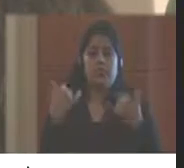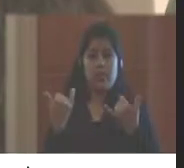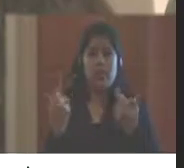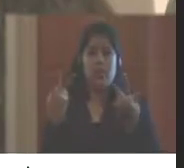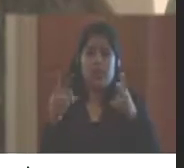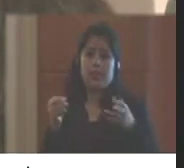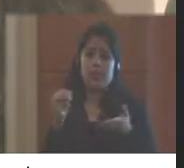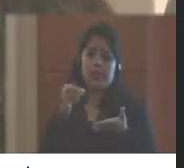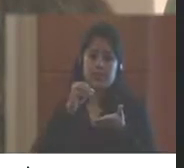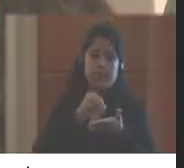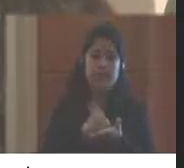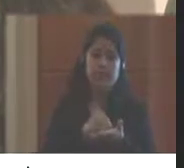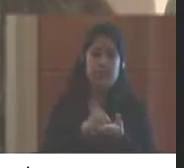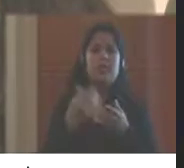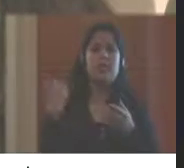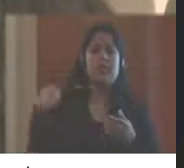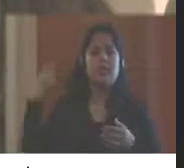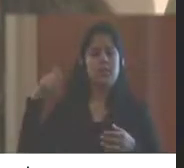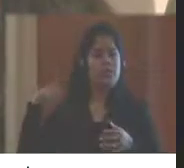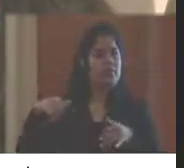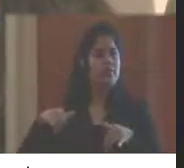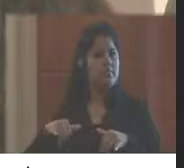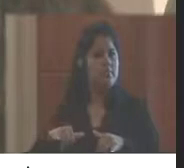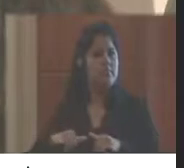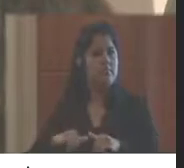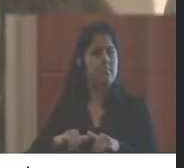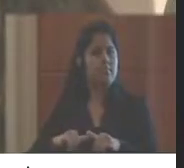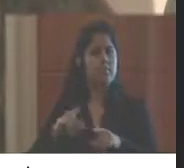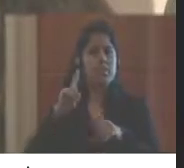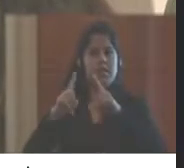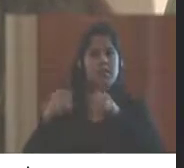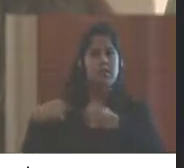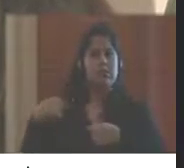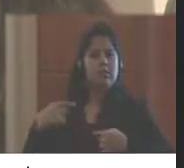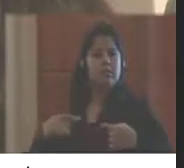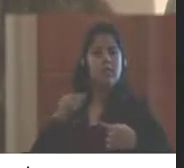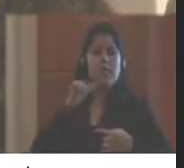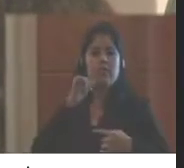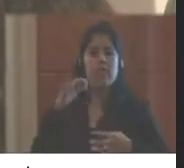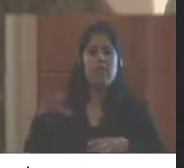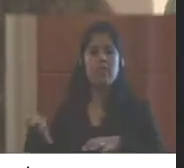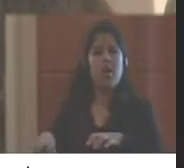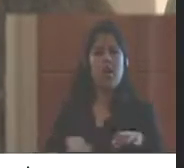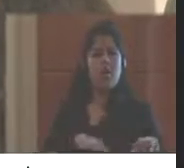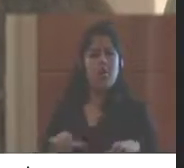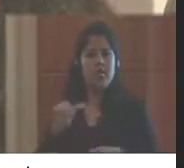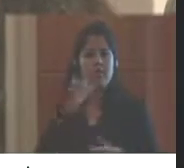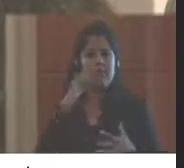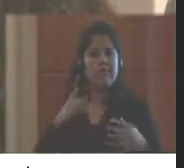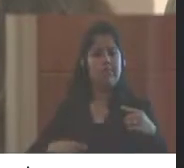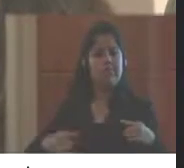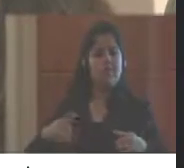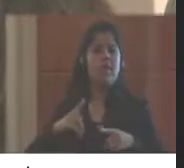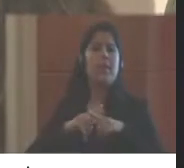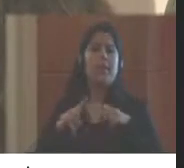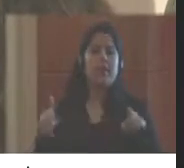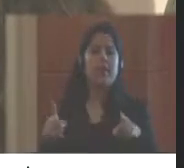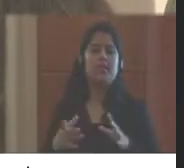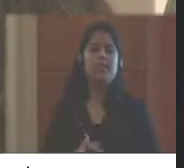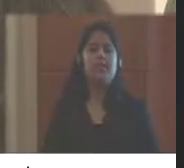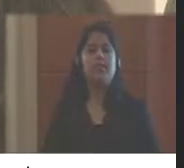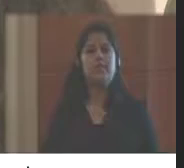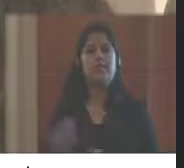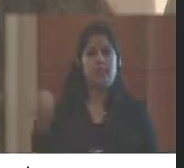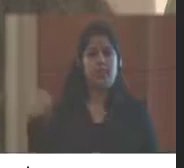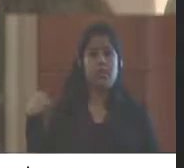ministries. It has also been noted that there are still internal coordination challenges